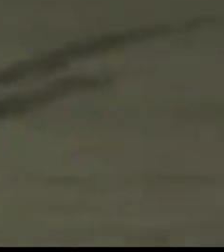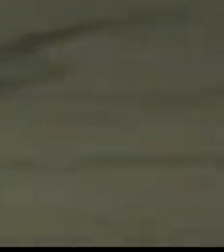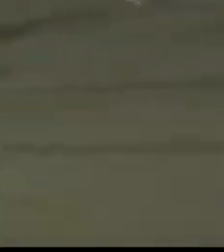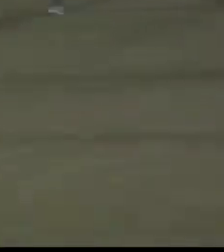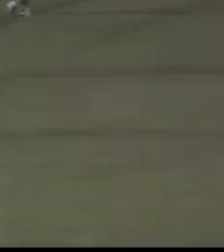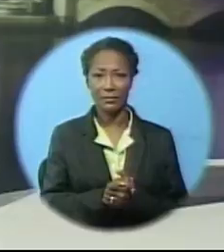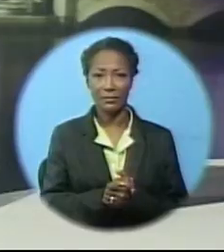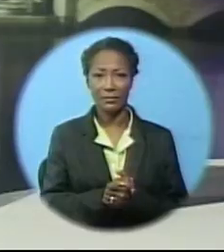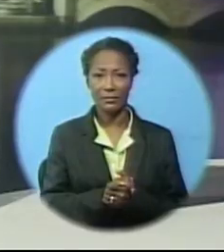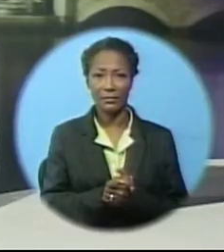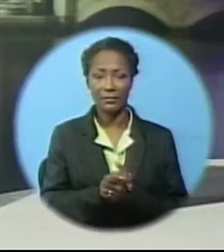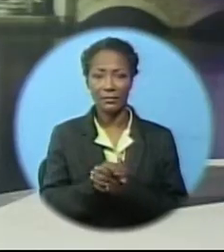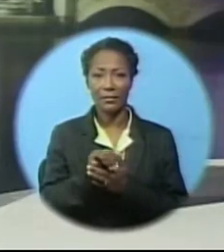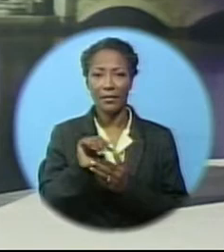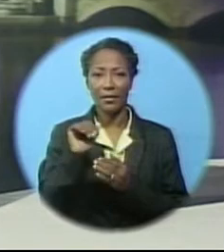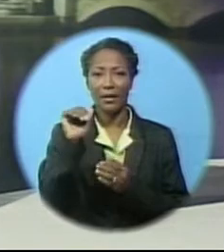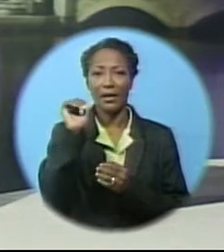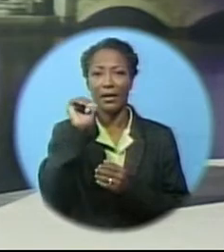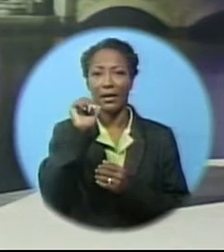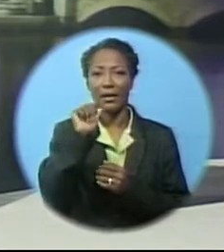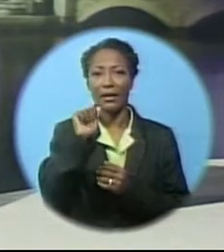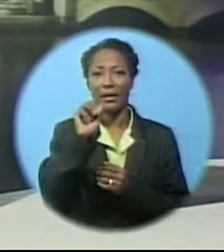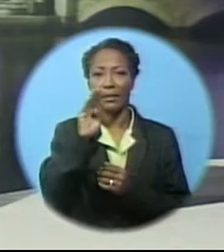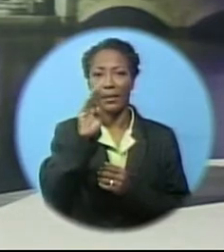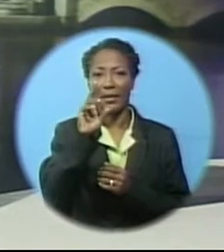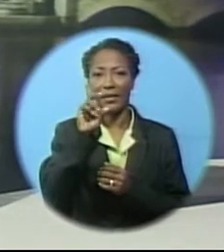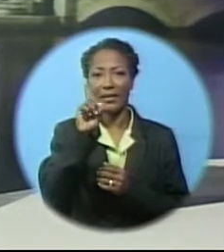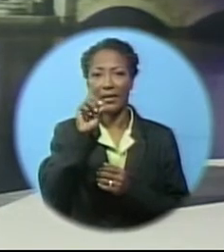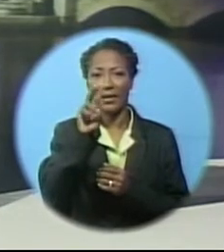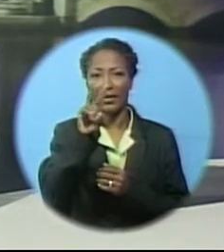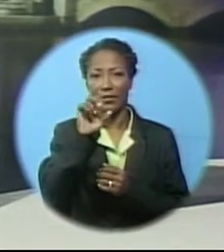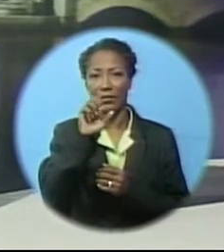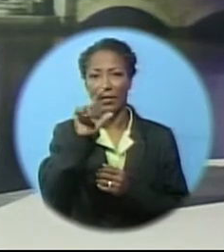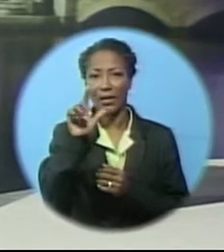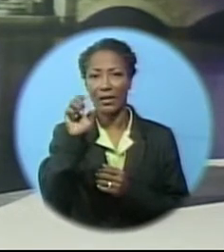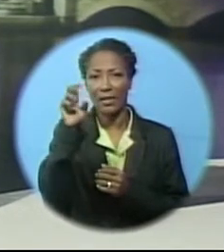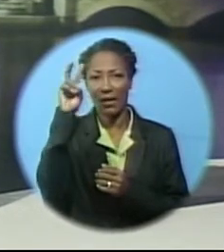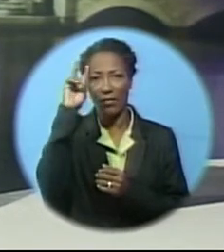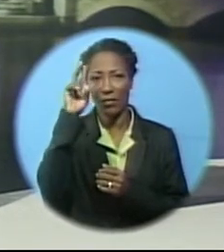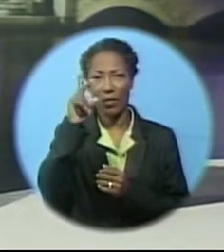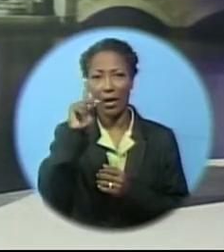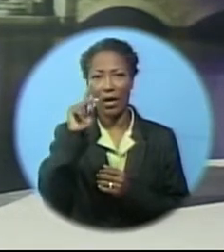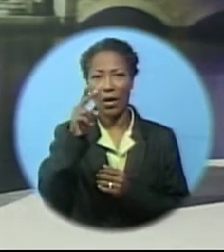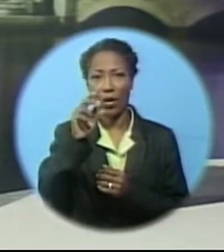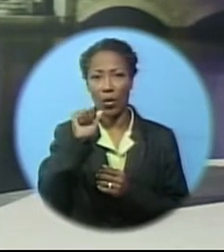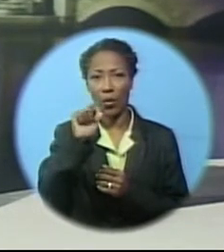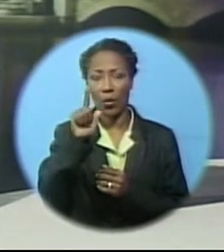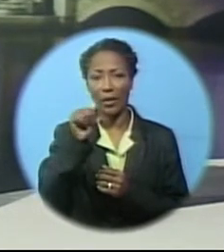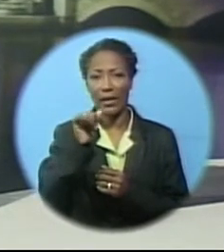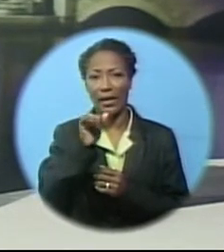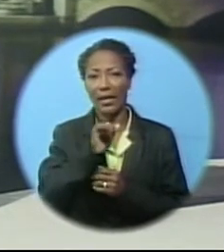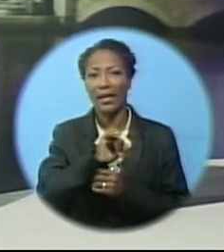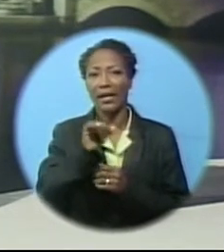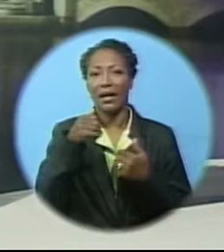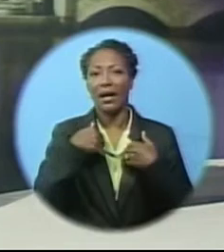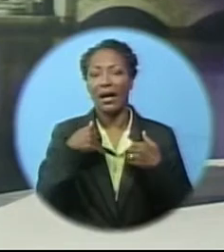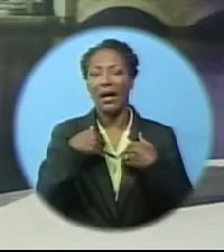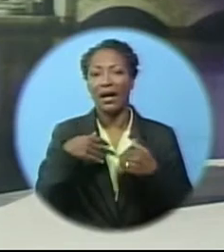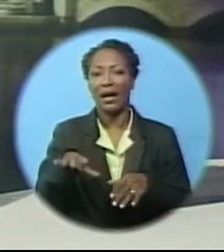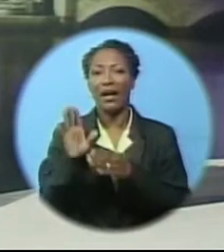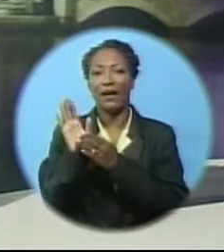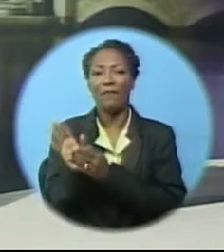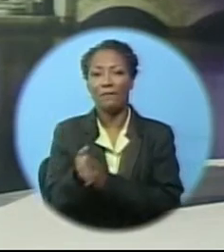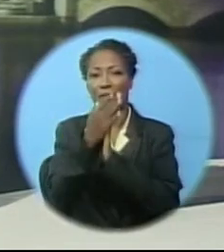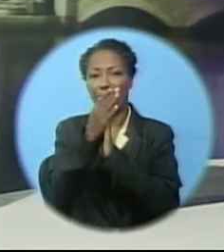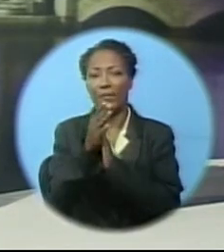1-0. Well, half centuries from A.B. de Villiers and Virat Kohli for the Royal Challengers Bangalore set up a narrow